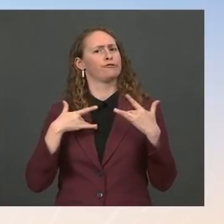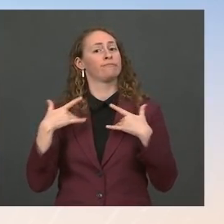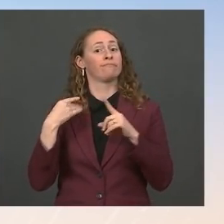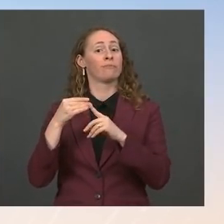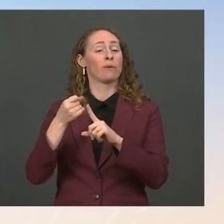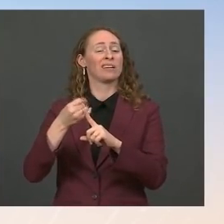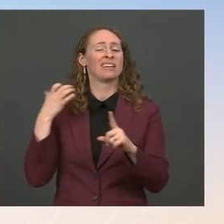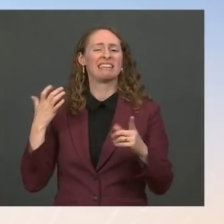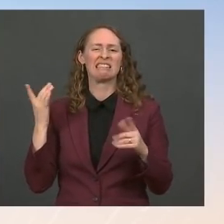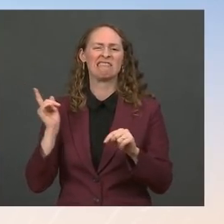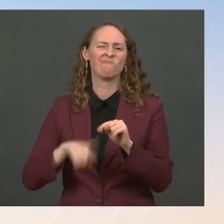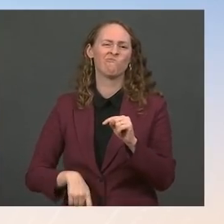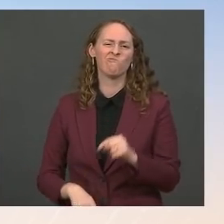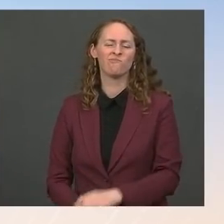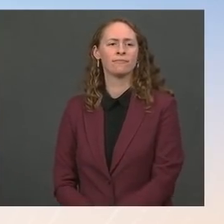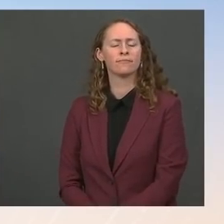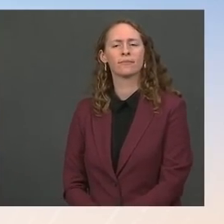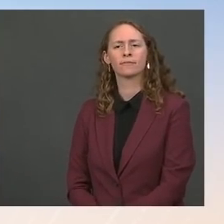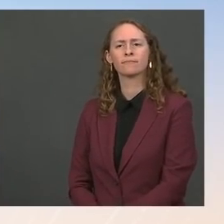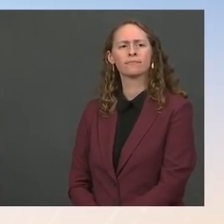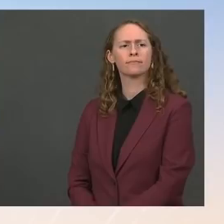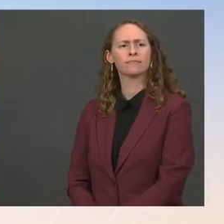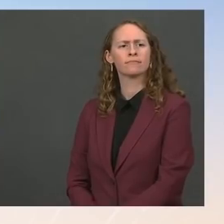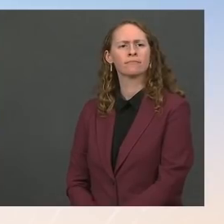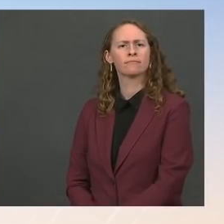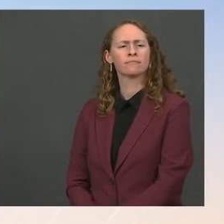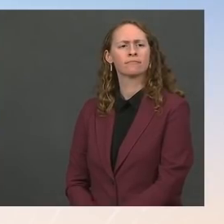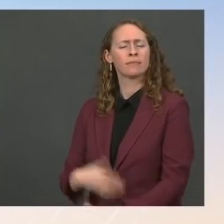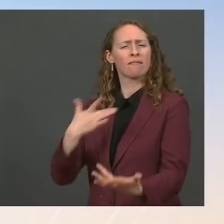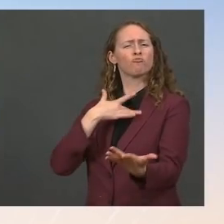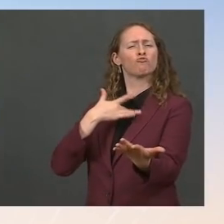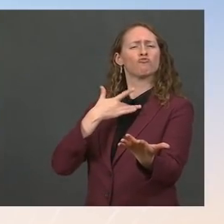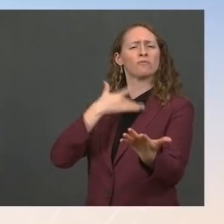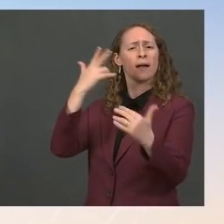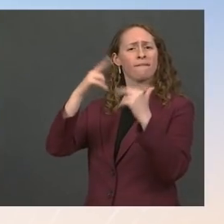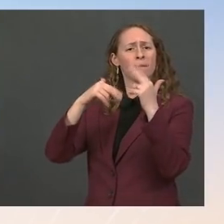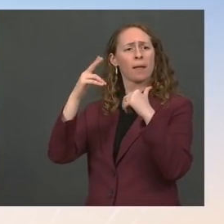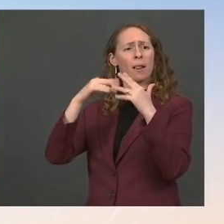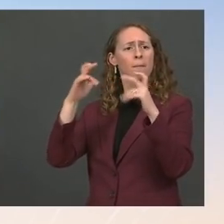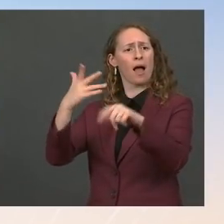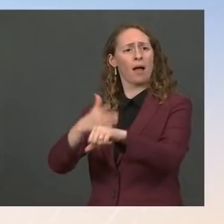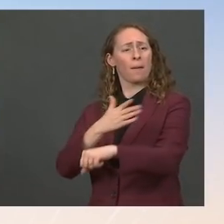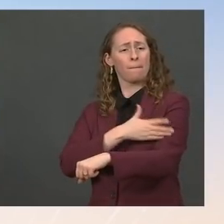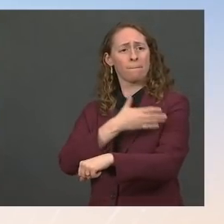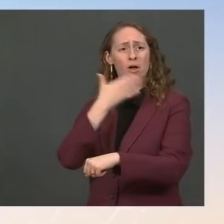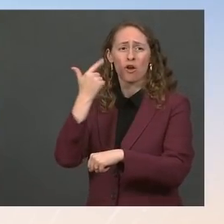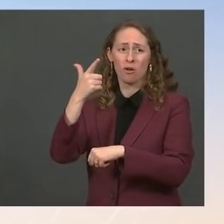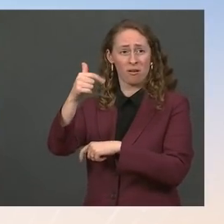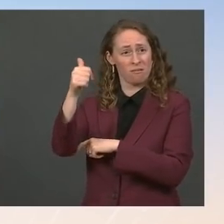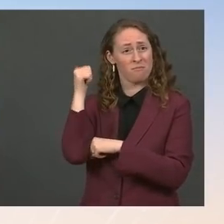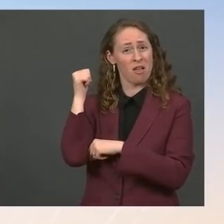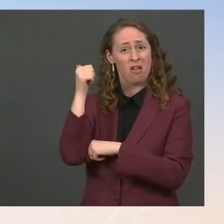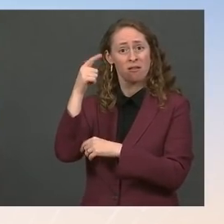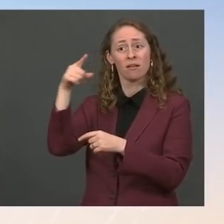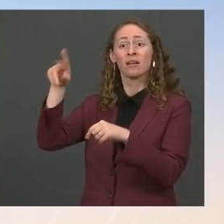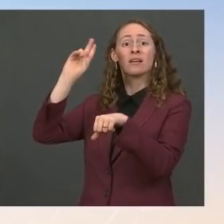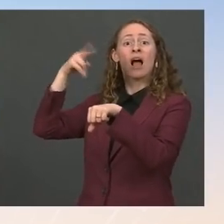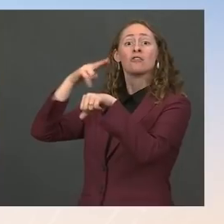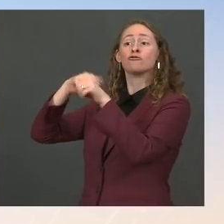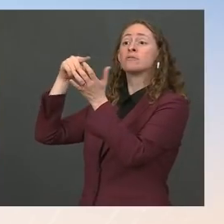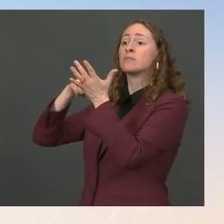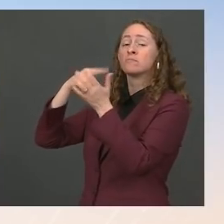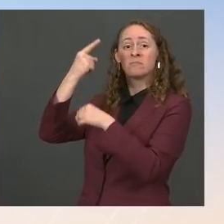president still believe that Build Back Better will not add a dime to the national debt? Correct, it won't. Why should Americans believe